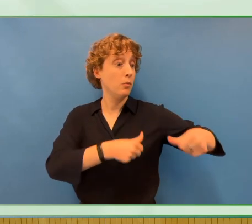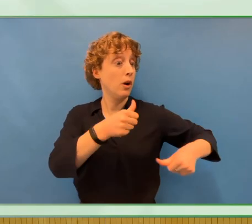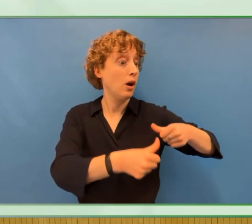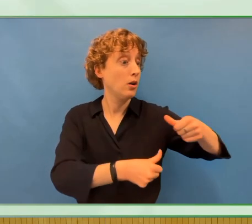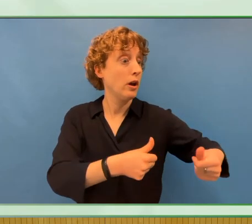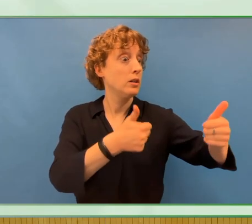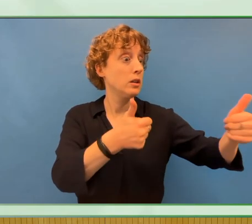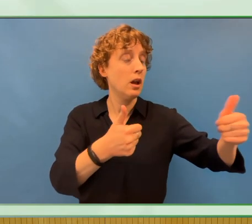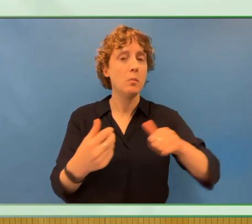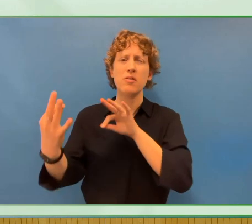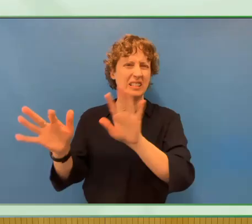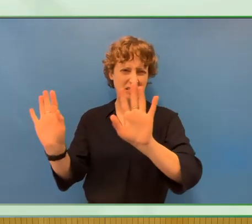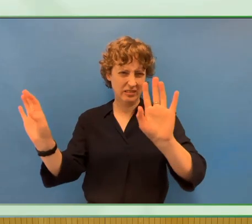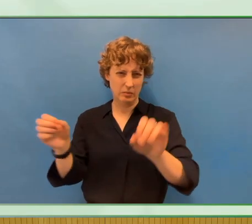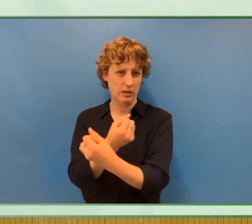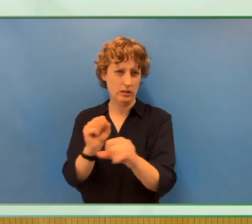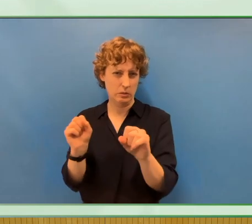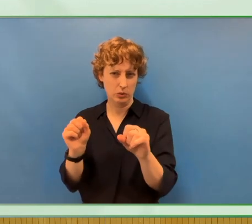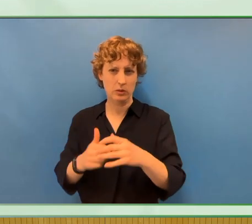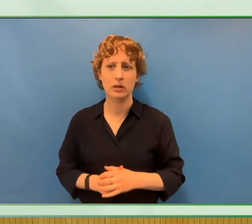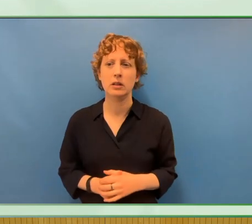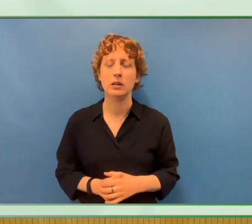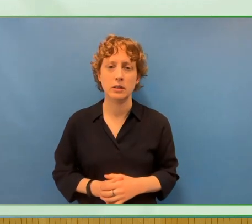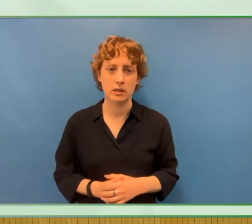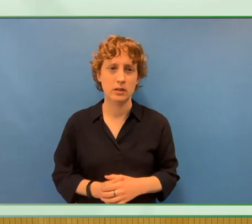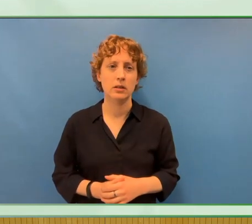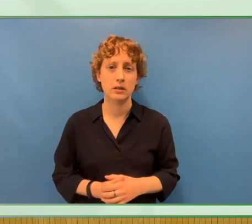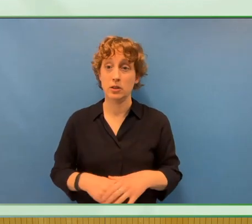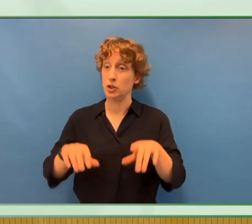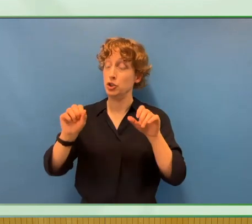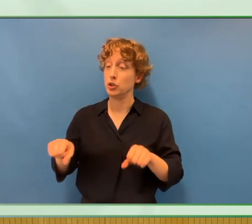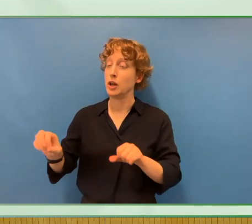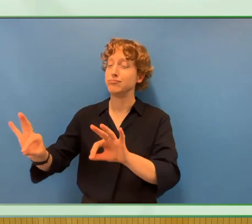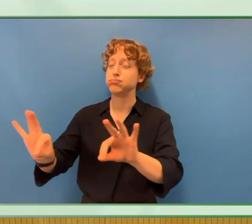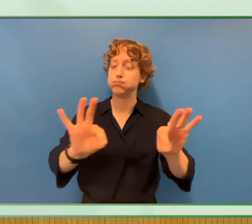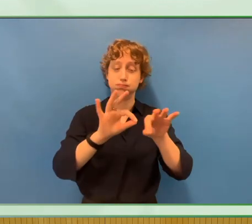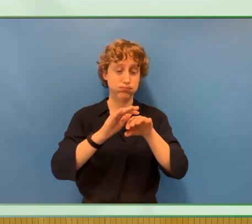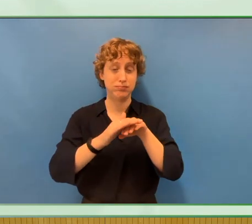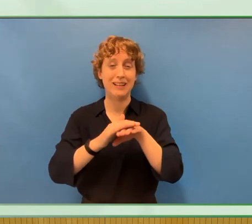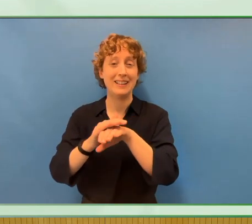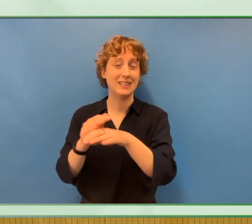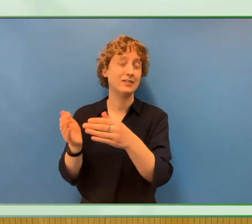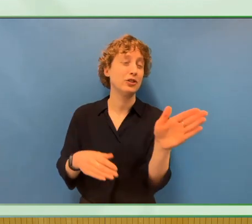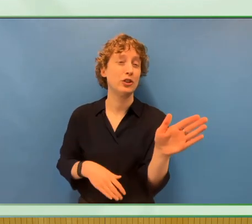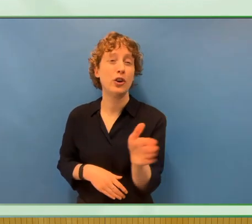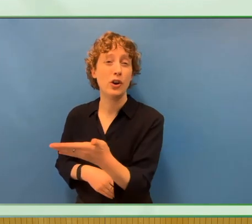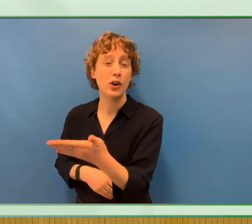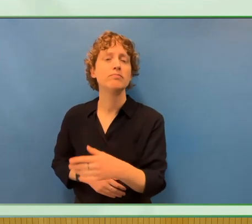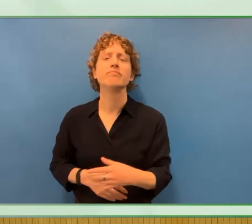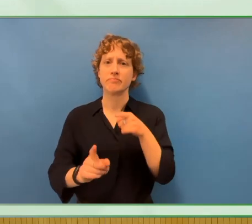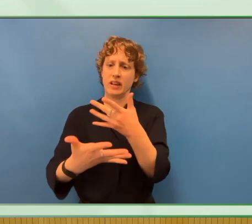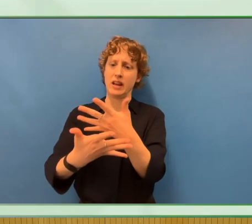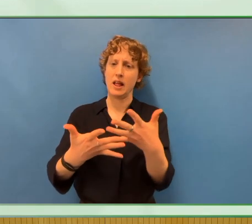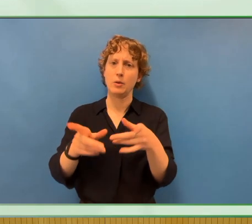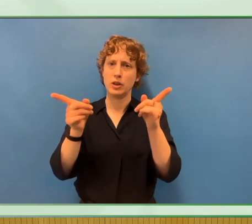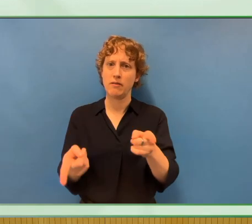it's you can't make something perfectly accessible for everyone. So change your language, change the goals. So if you want to